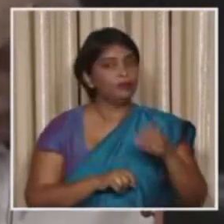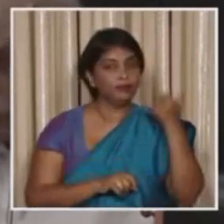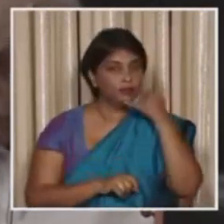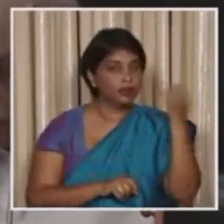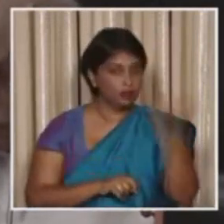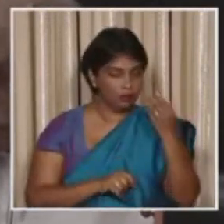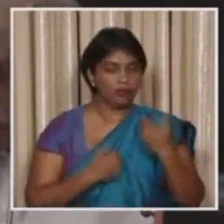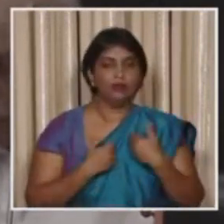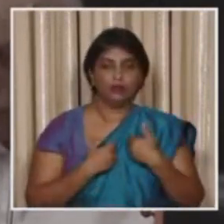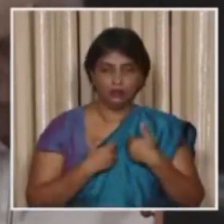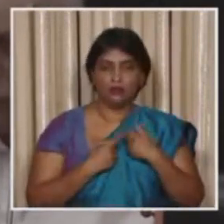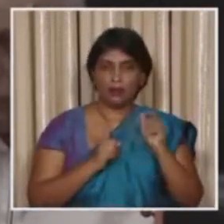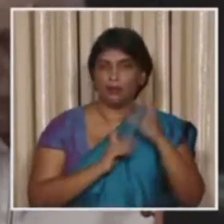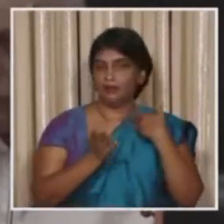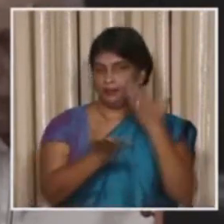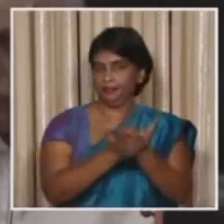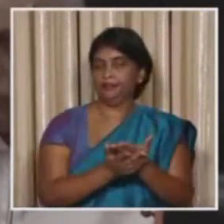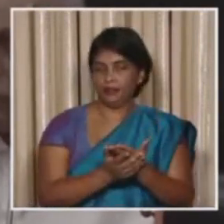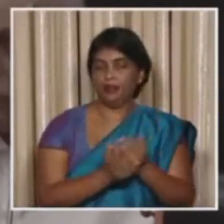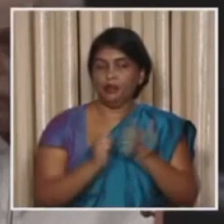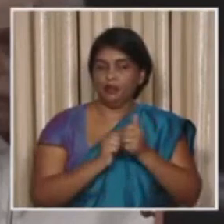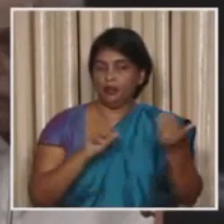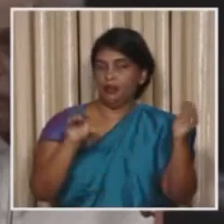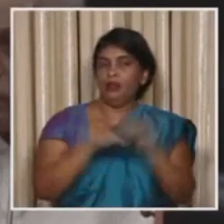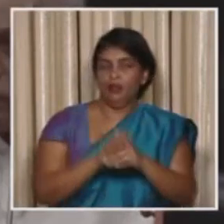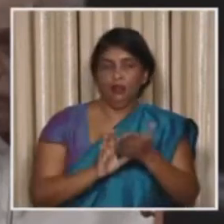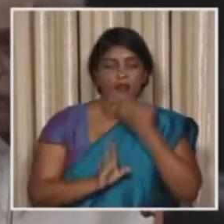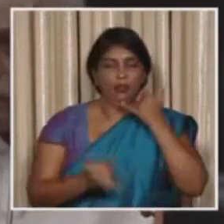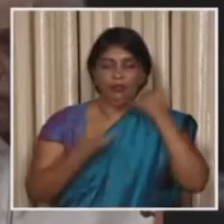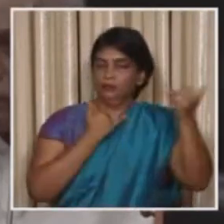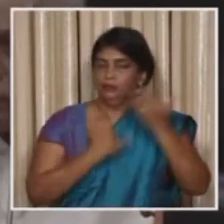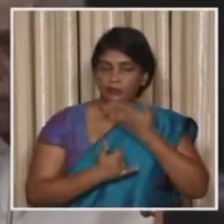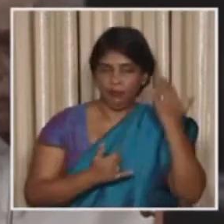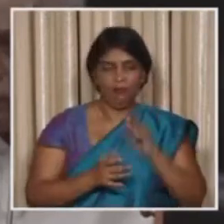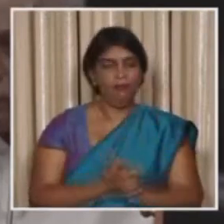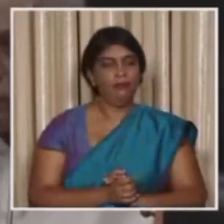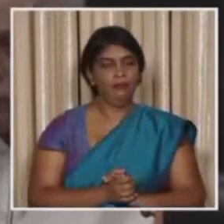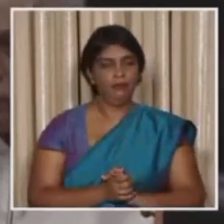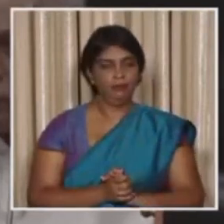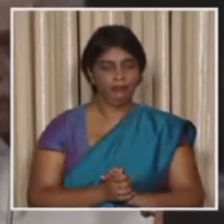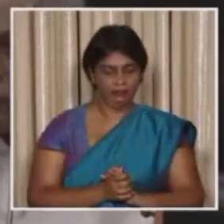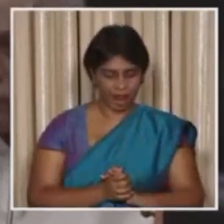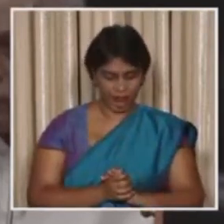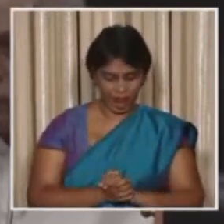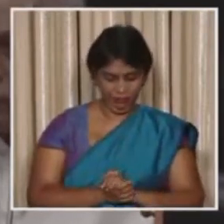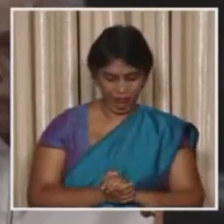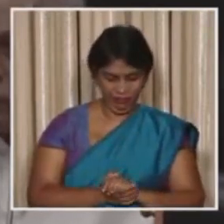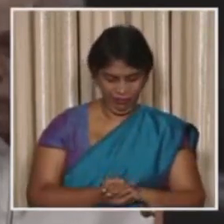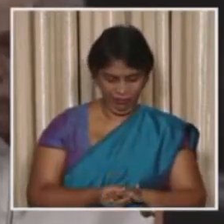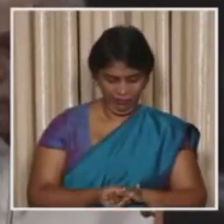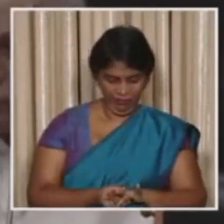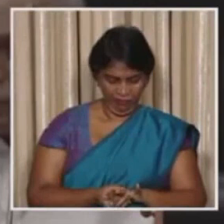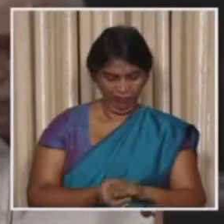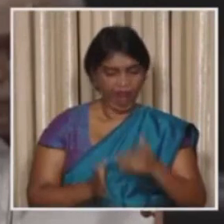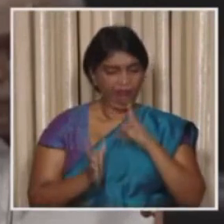2. The proposals presented at the divisional secretariat level are to be considered by the Interministerial Committee following the